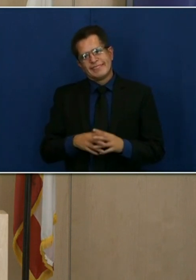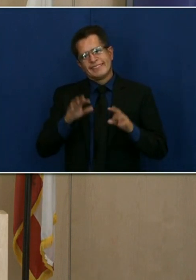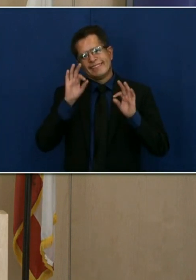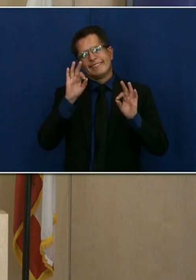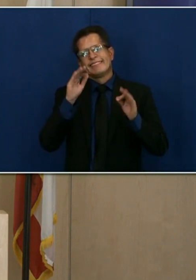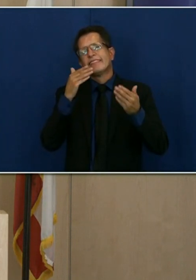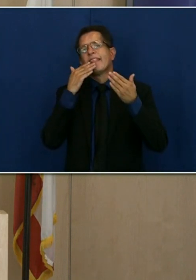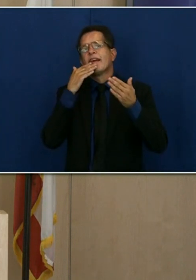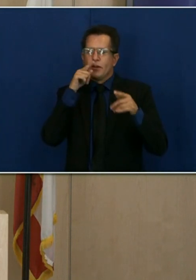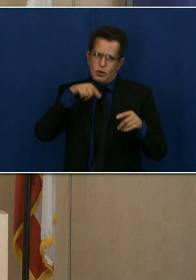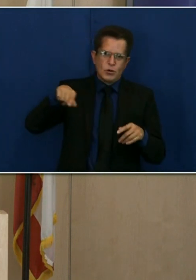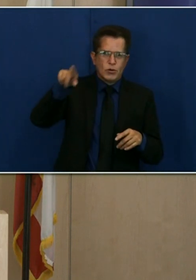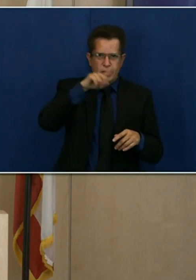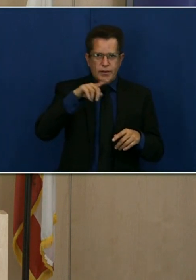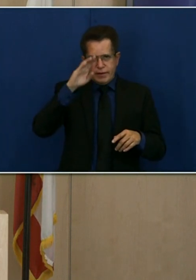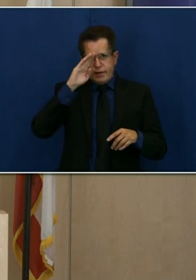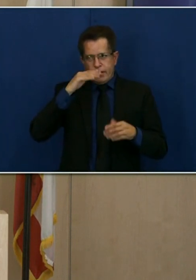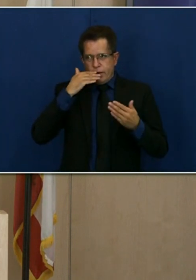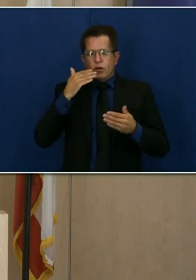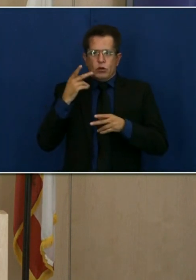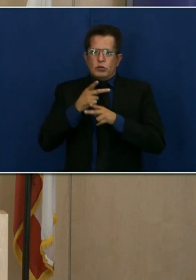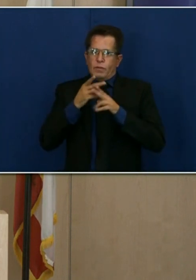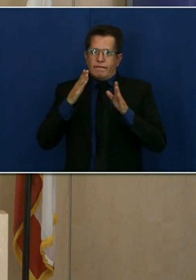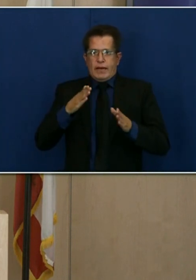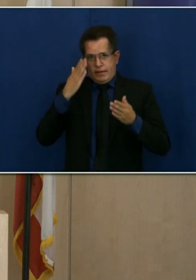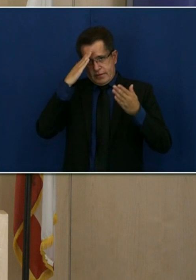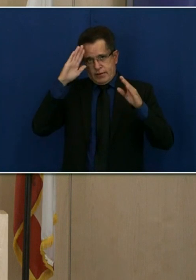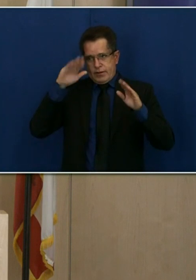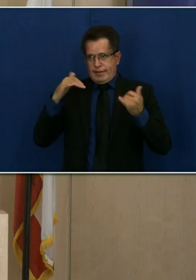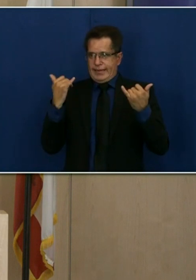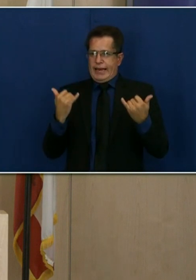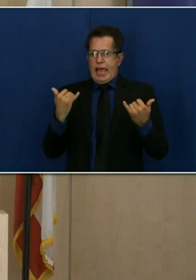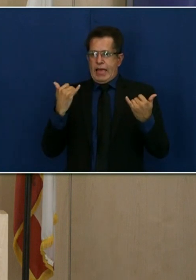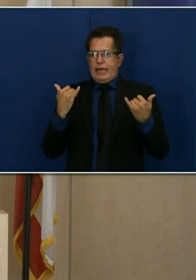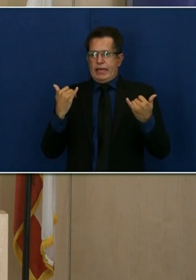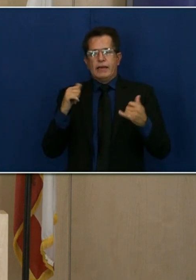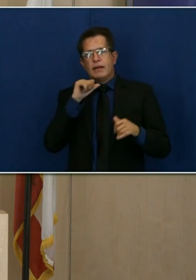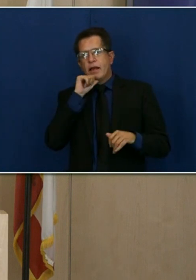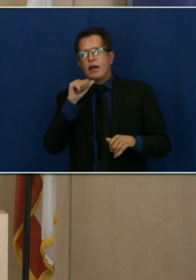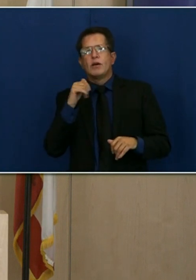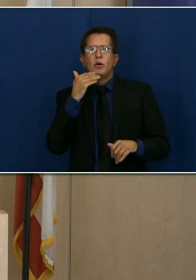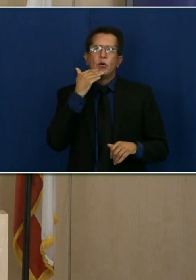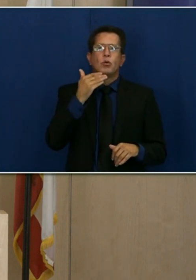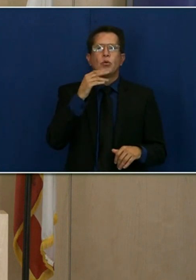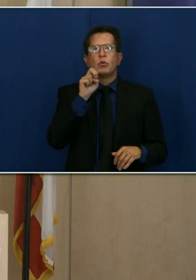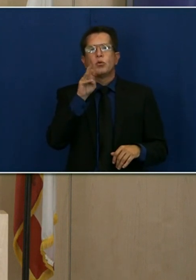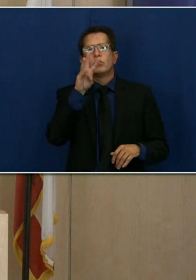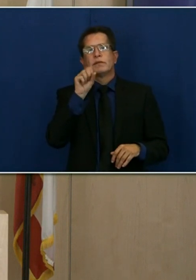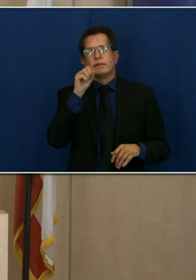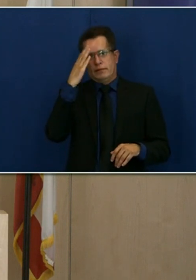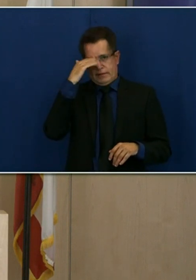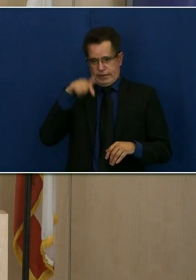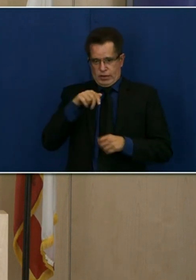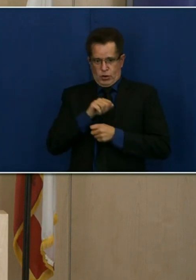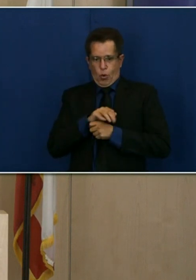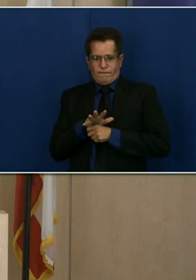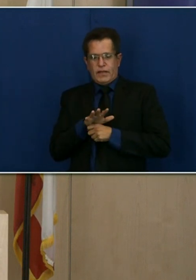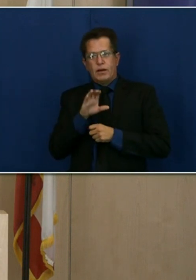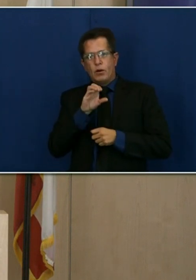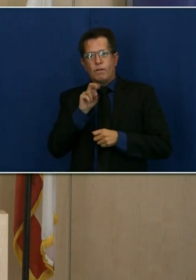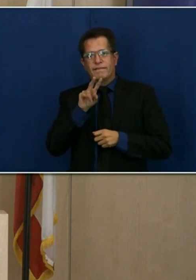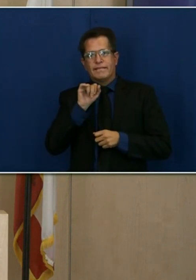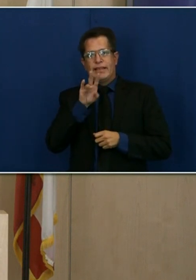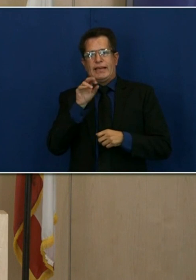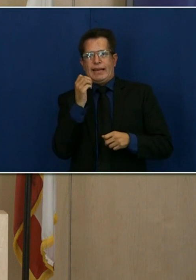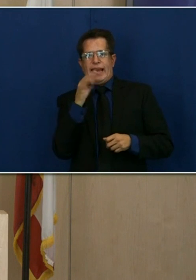Thank you, Supervisor. Well, obviously today was not a good news day in regards to COVID-19 in San Diego County.